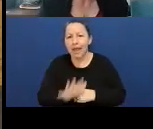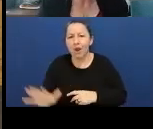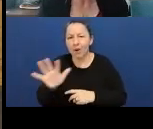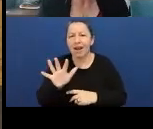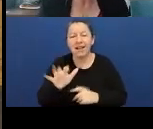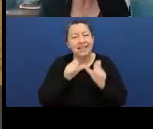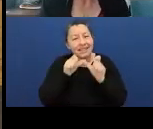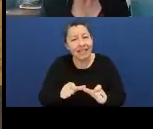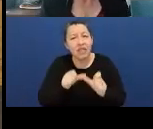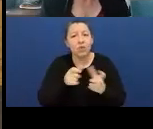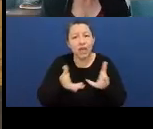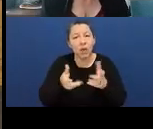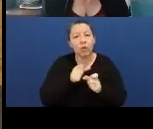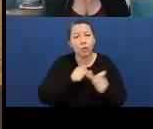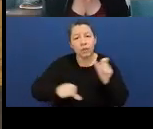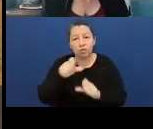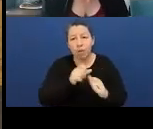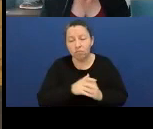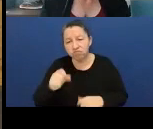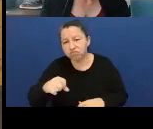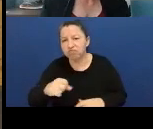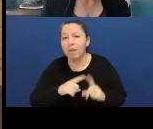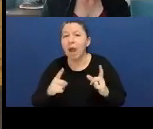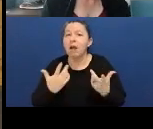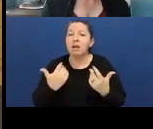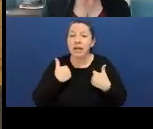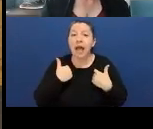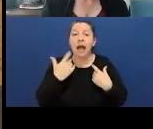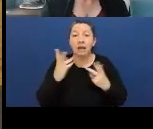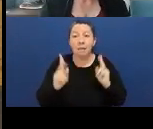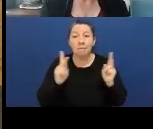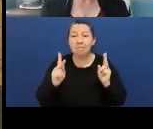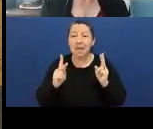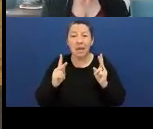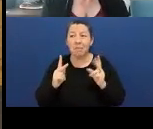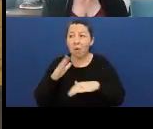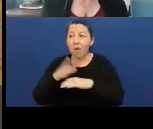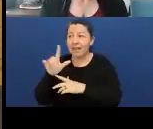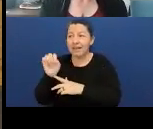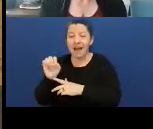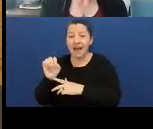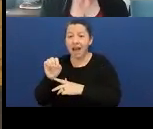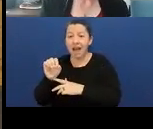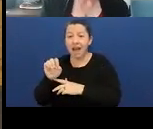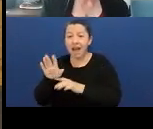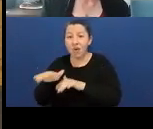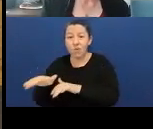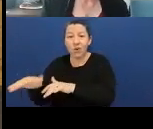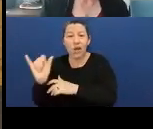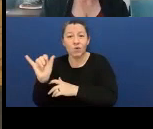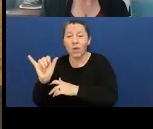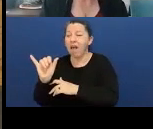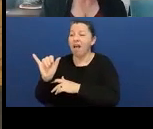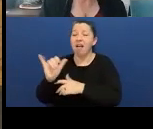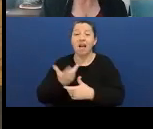who they were continuously interacting with. Plus, there were people sailing up and down the Nile River, and the Egyptians also wanted to